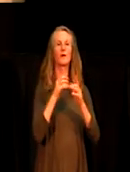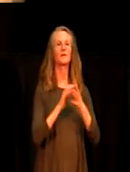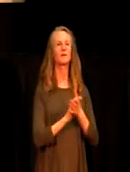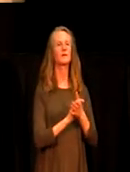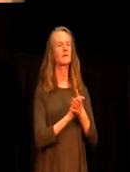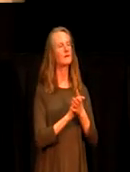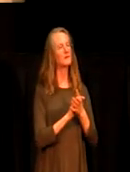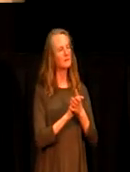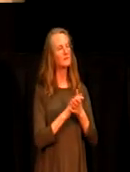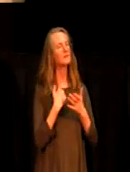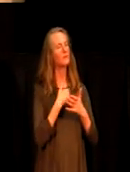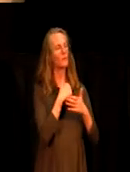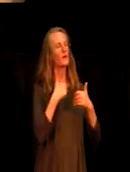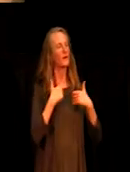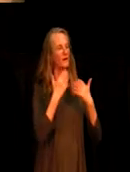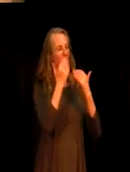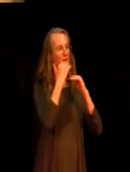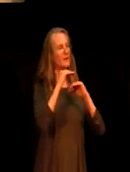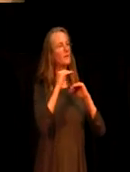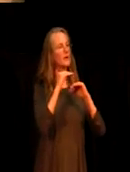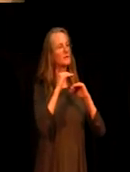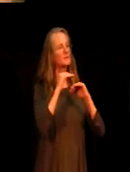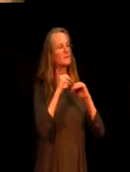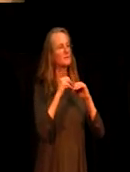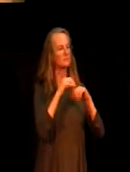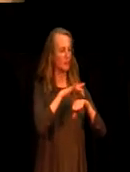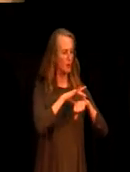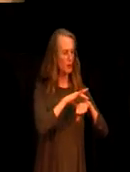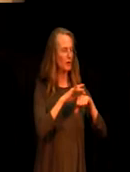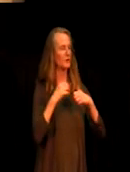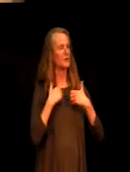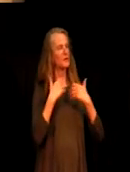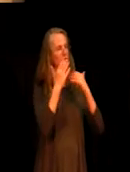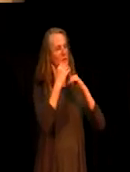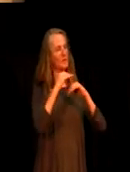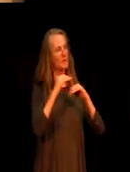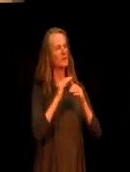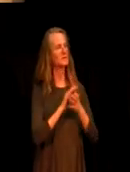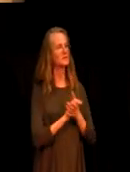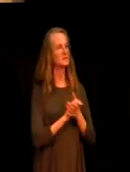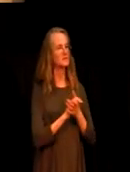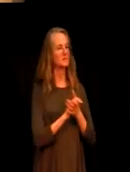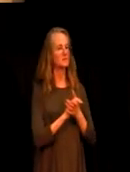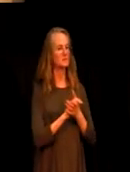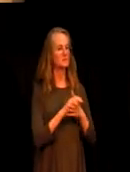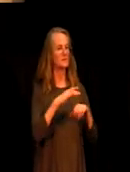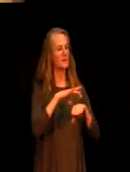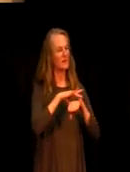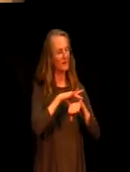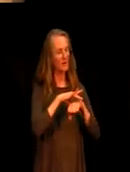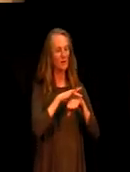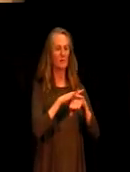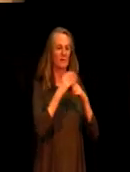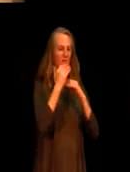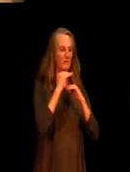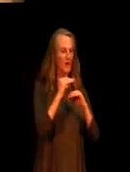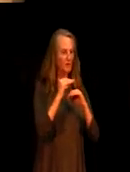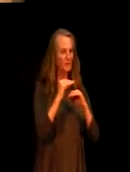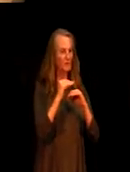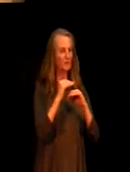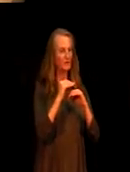idea that there are limits to the Earth, this planetary boundary paper somehow triggered